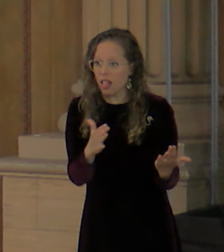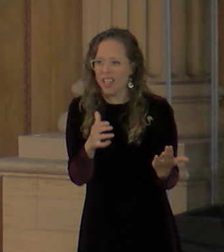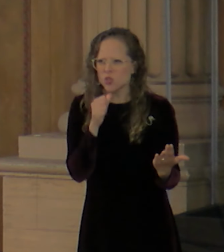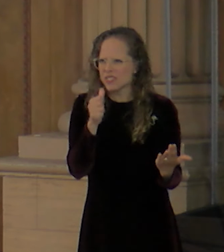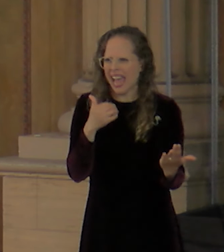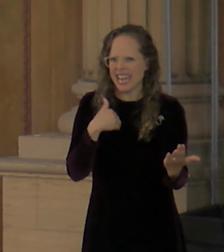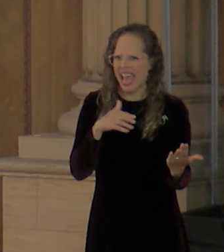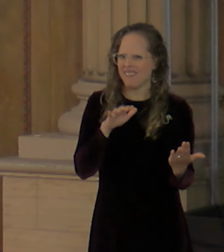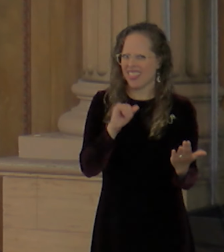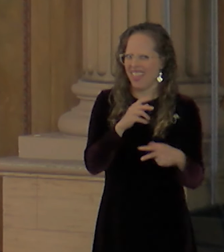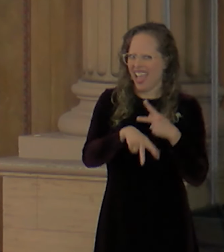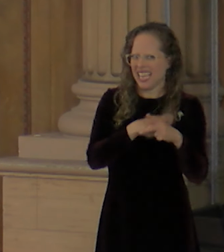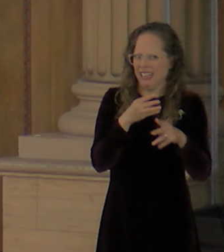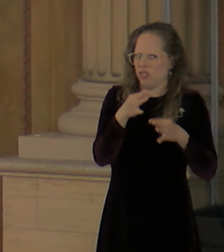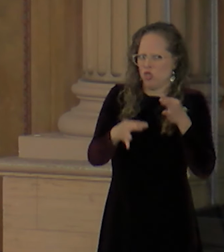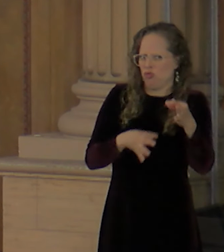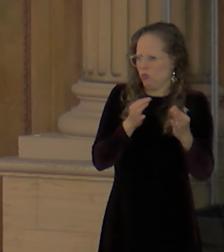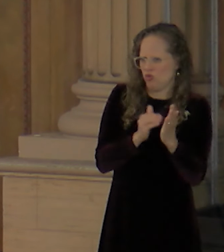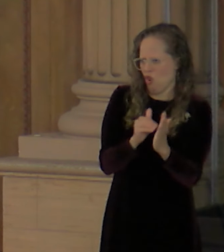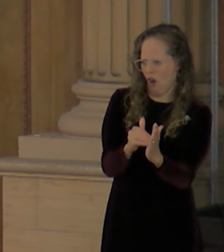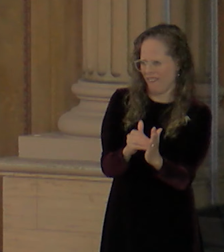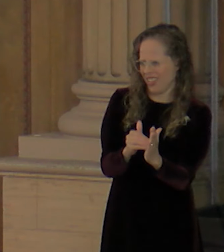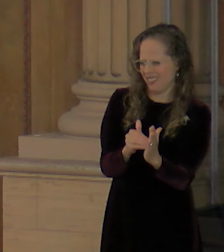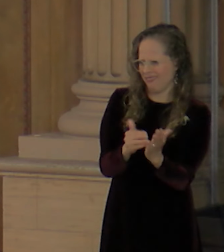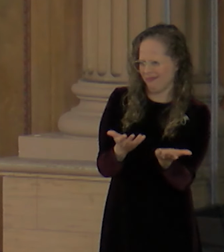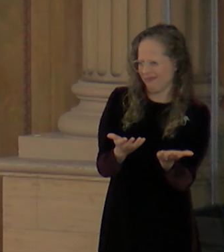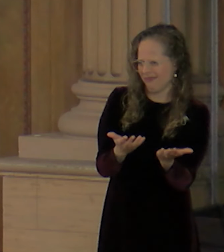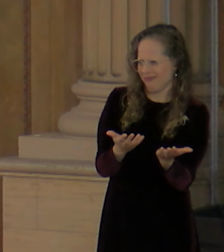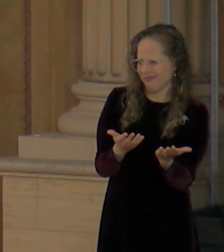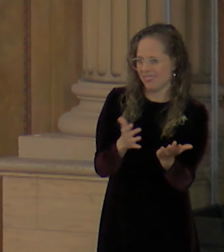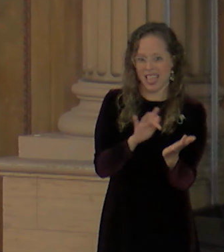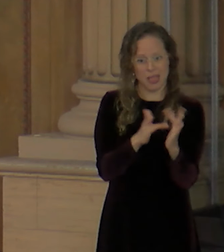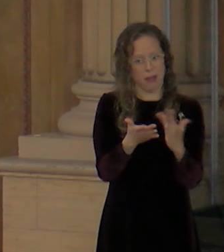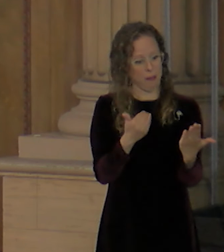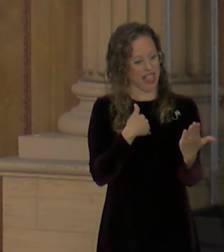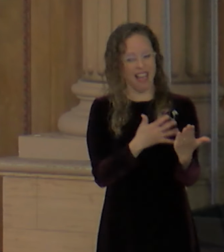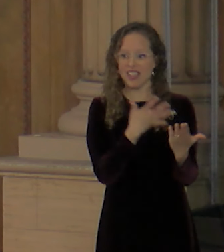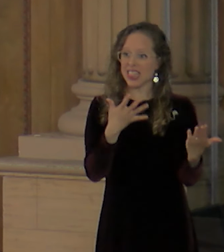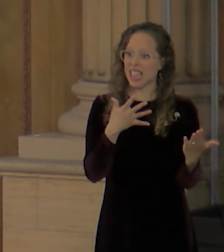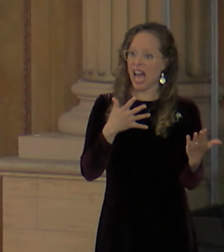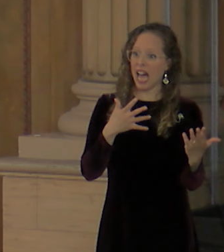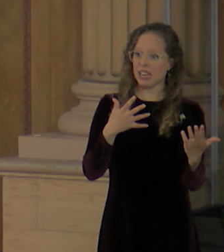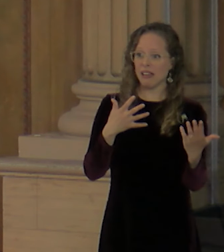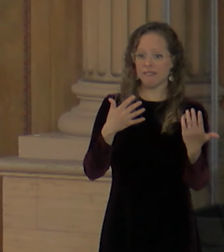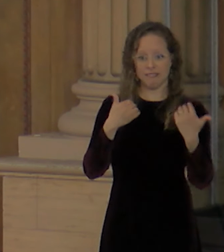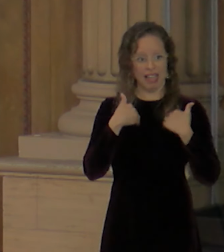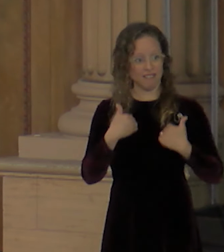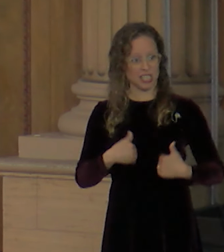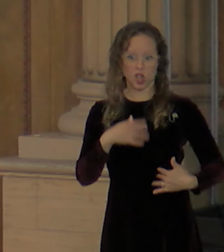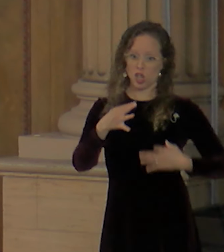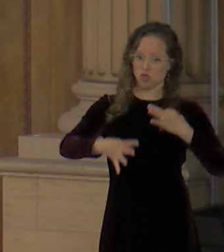doesn't describe the animals. You don't see a lot of physical descriptions of a lot of people. We don't know what Jesus looked like.